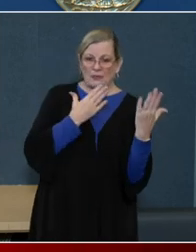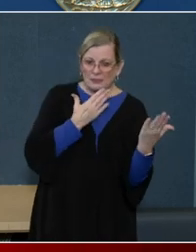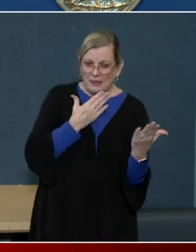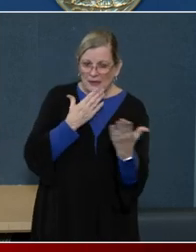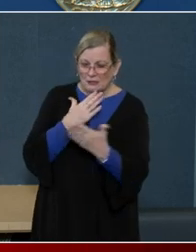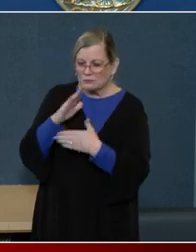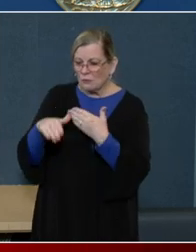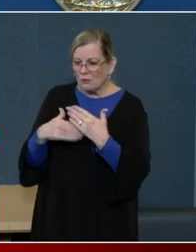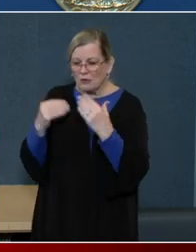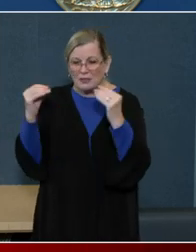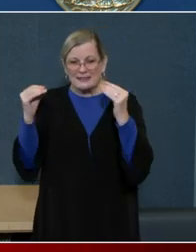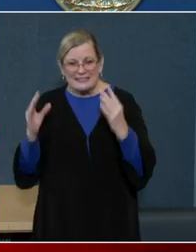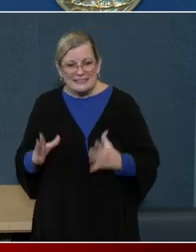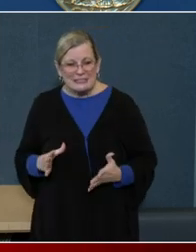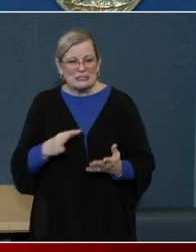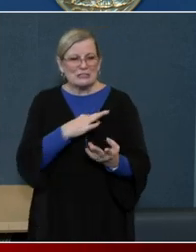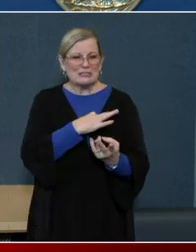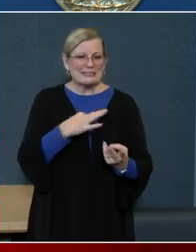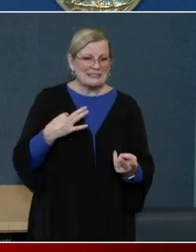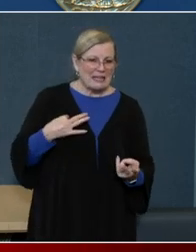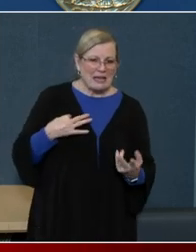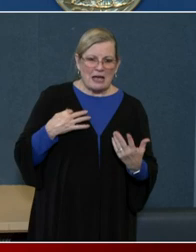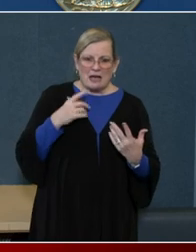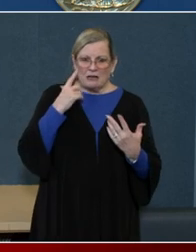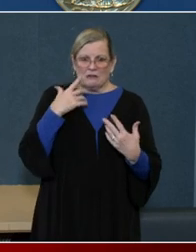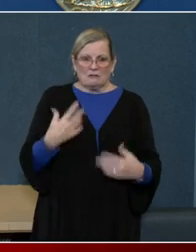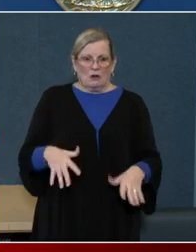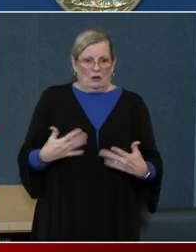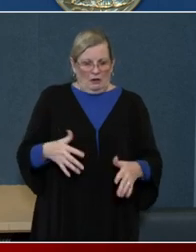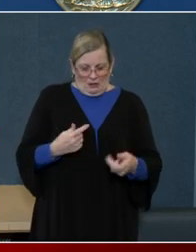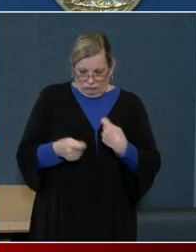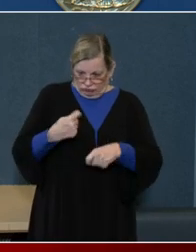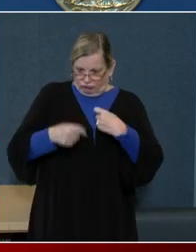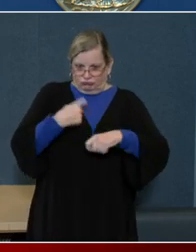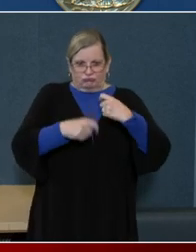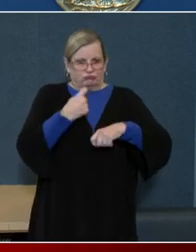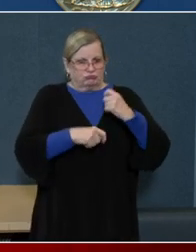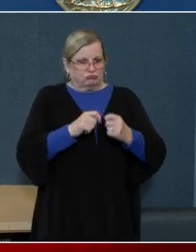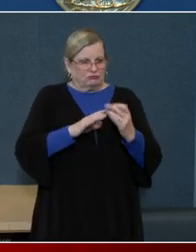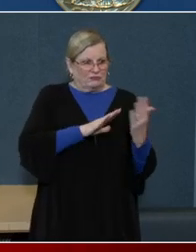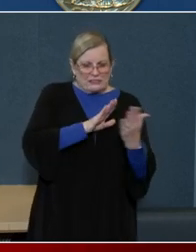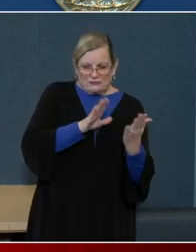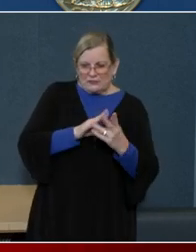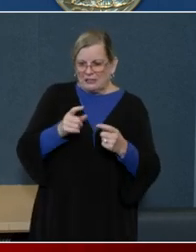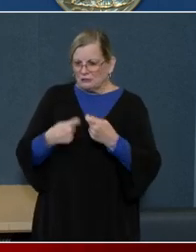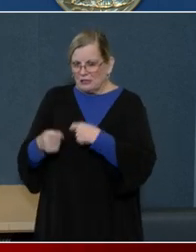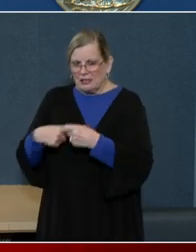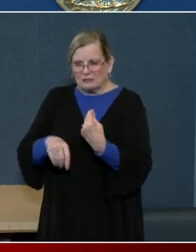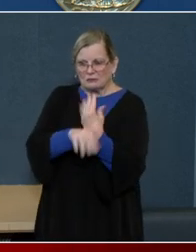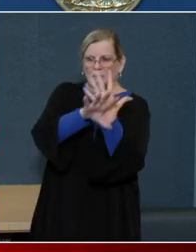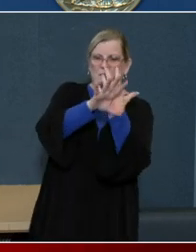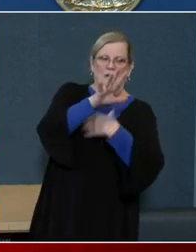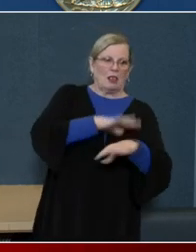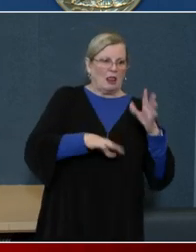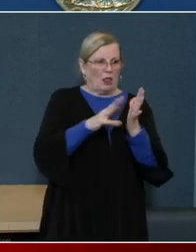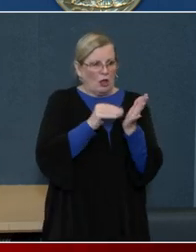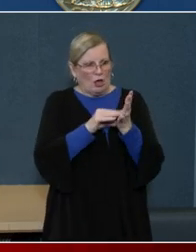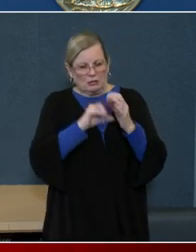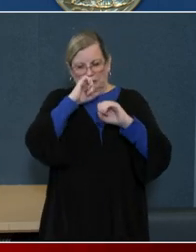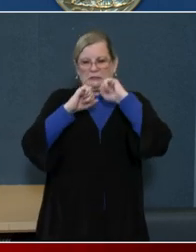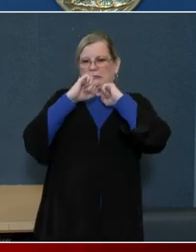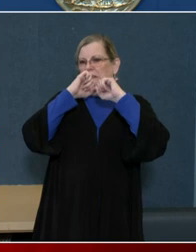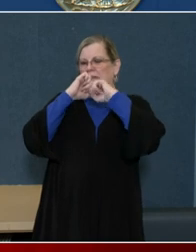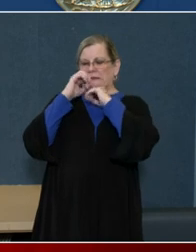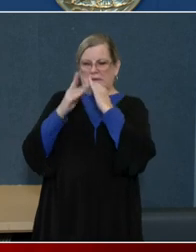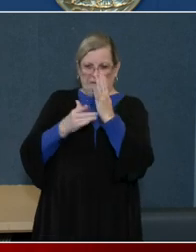who turned on a dime to switch to virtual learning. We know that they are exercising